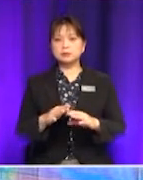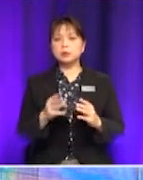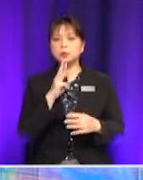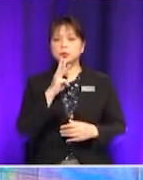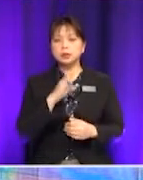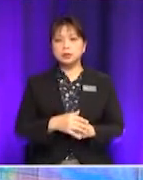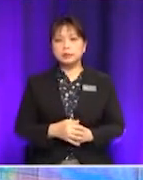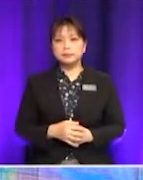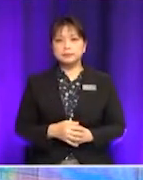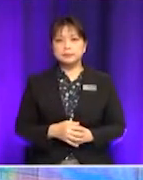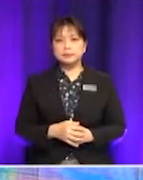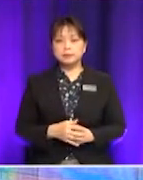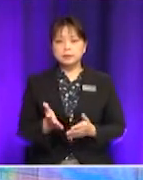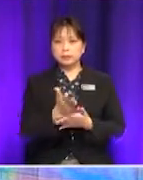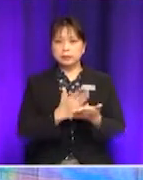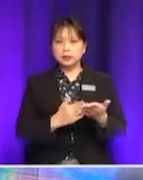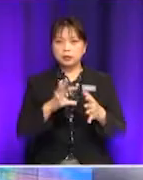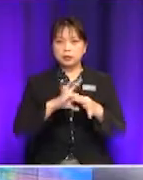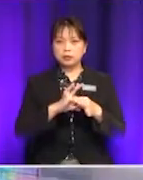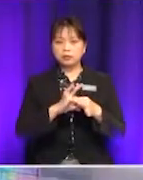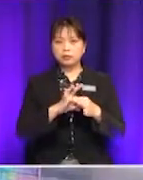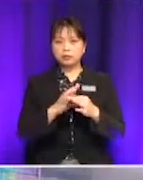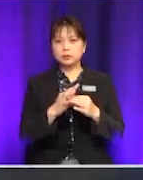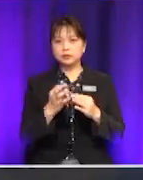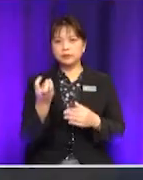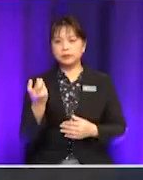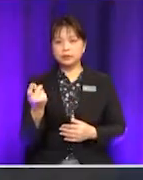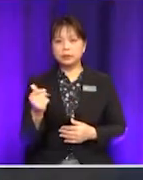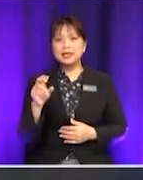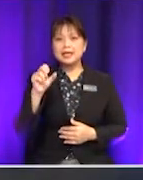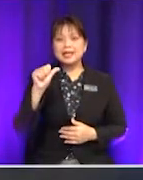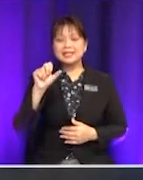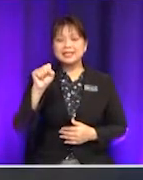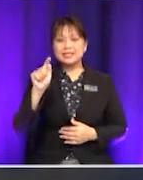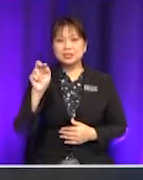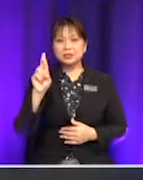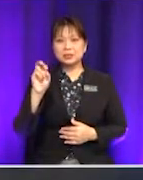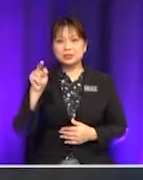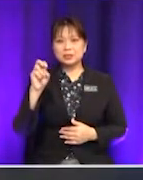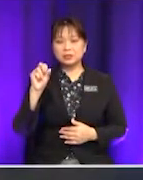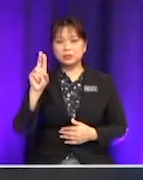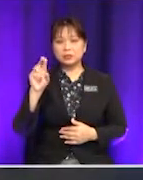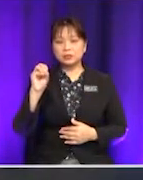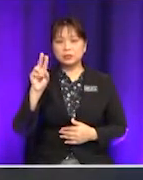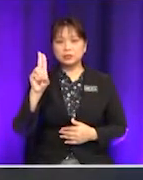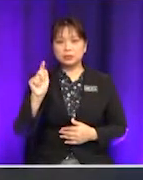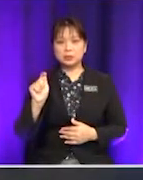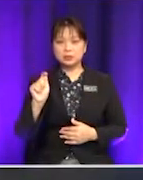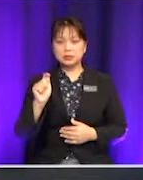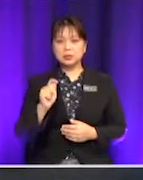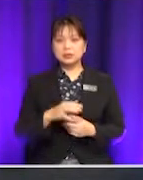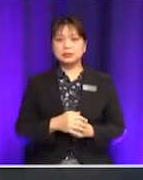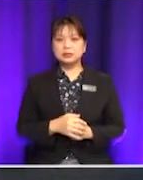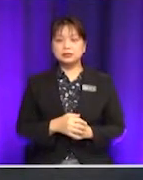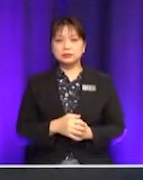always been. Apart from a few astronauts taking a tiny bit on space journeys, water stays on the planet in